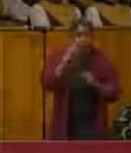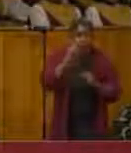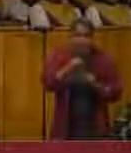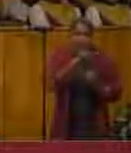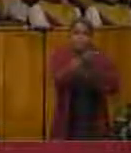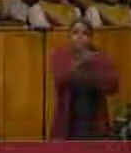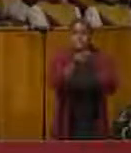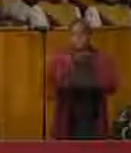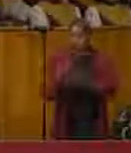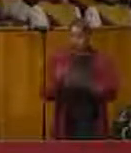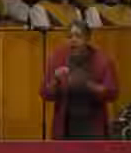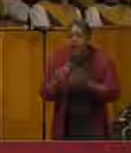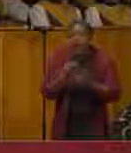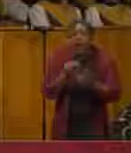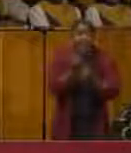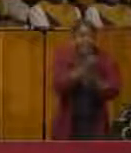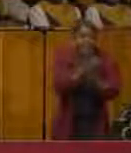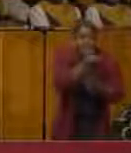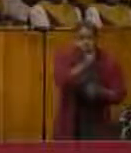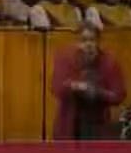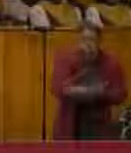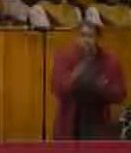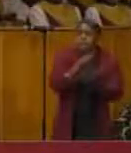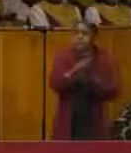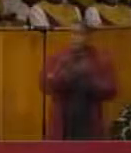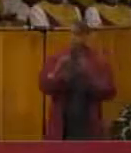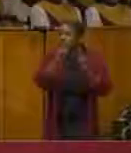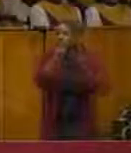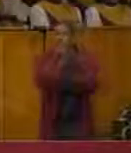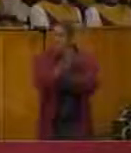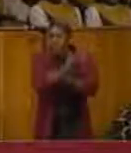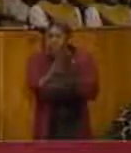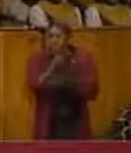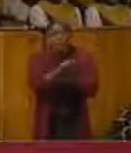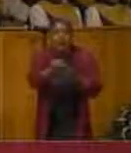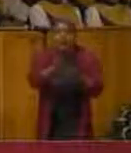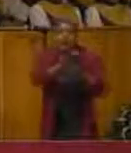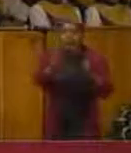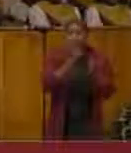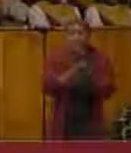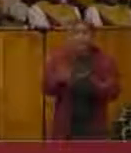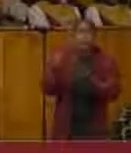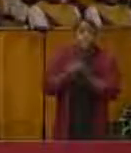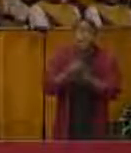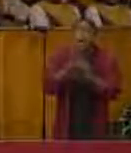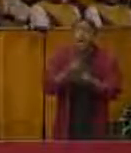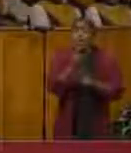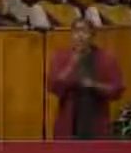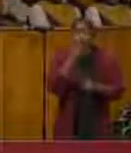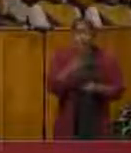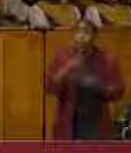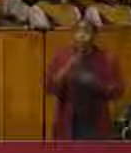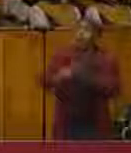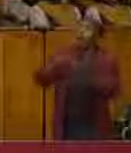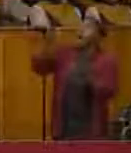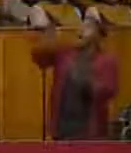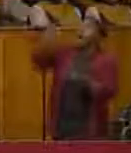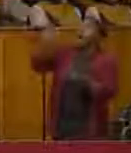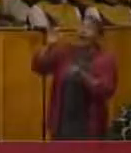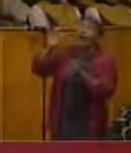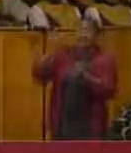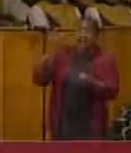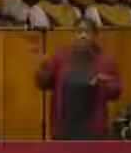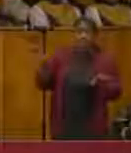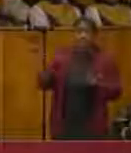your way out. You can buy your way through. You can buy an open door that money can do for you, what God can do. And